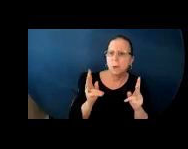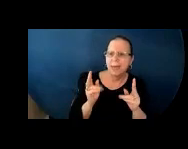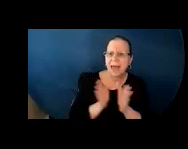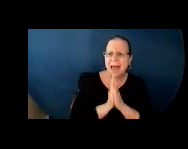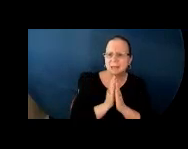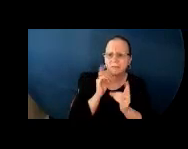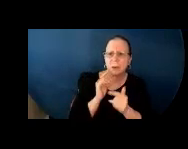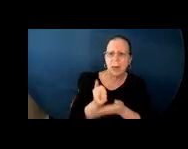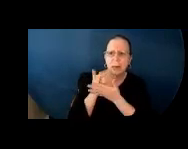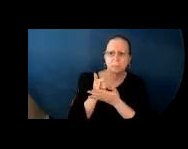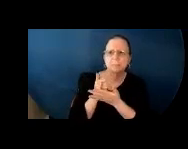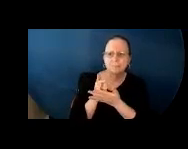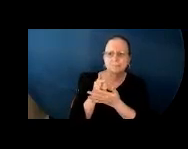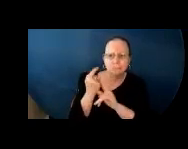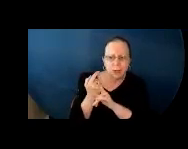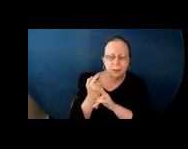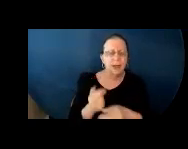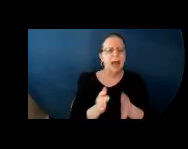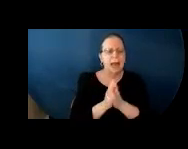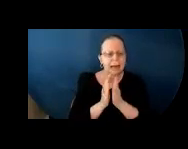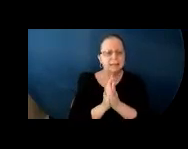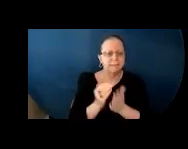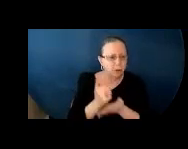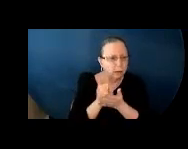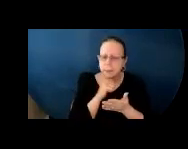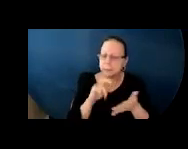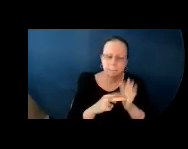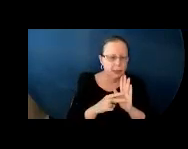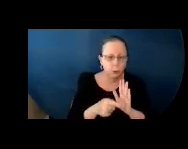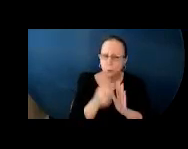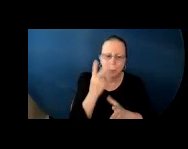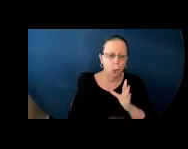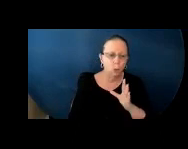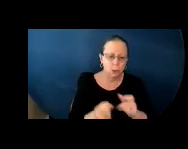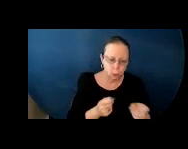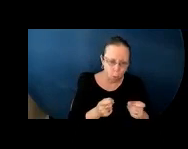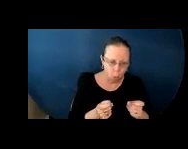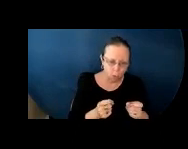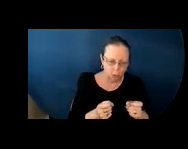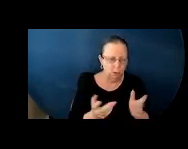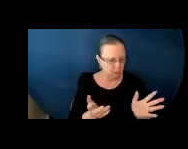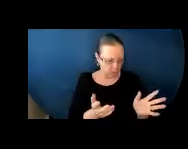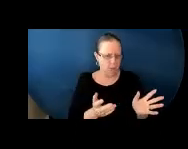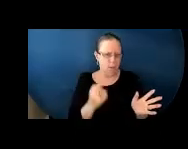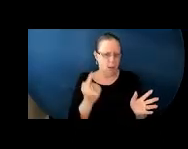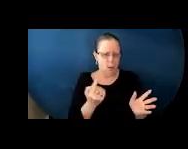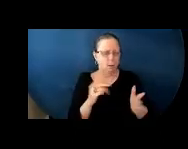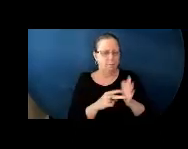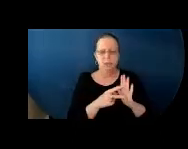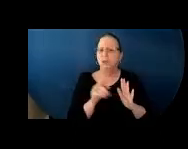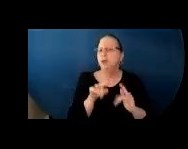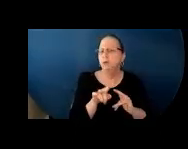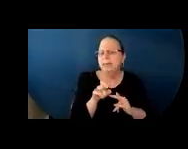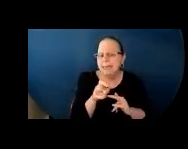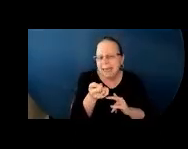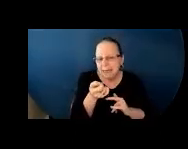help, right? Asking for help doesn't mean that you're going to lose control of the situation. It just means you need a little bit of help.